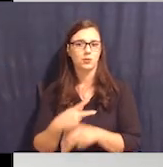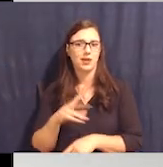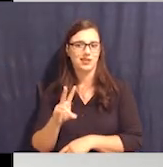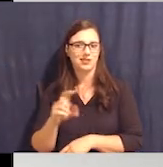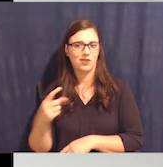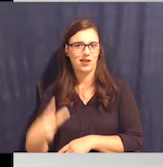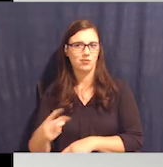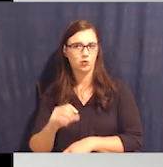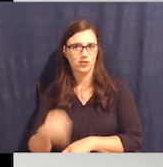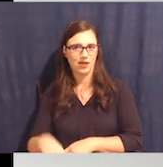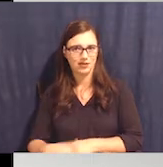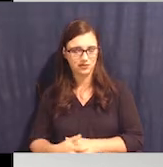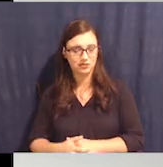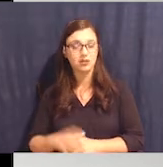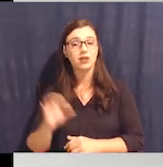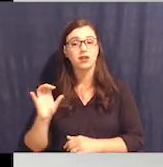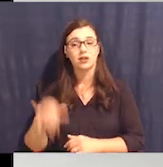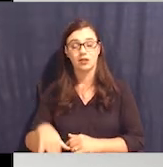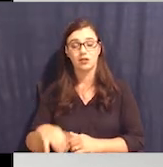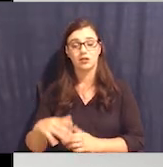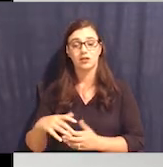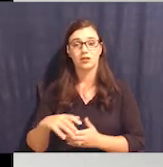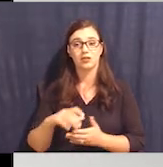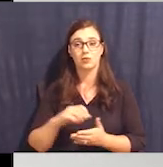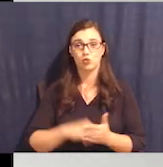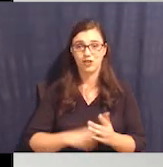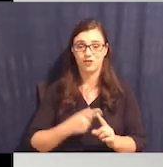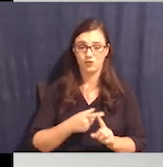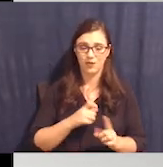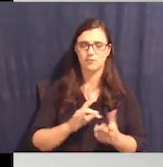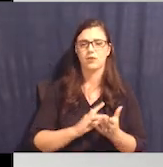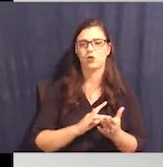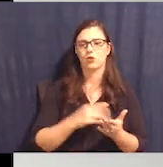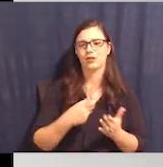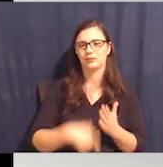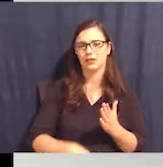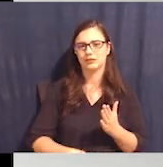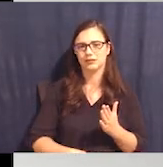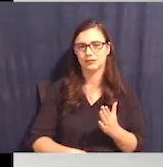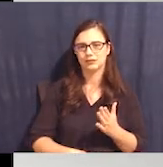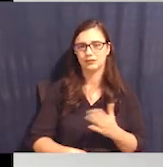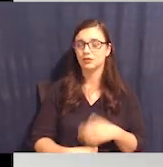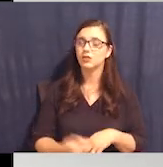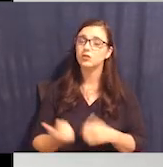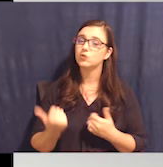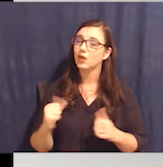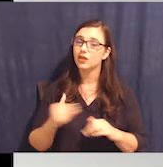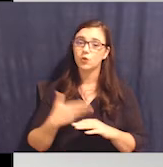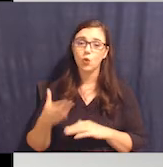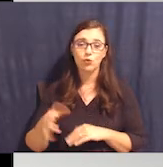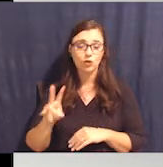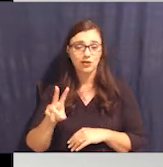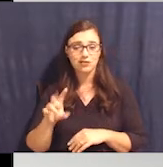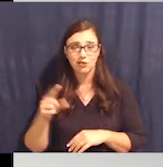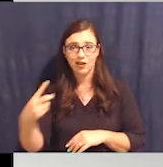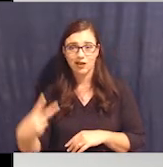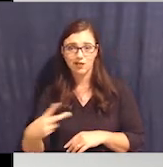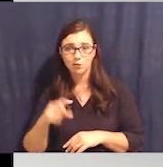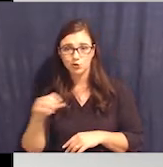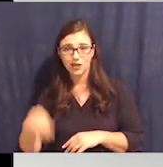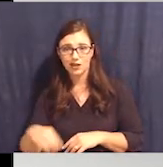and multiply by 7.5%. That's subtracted from your medical expense. So anything